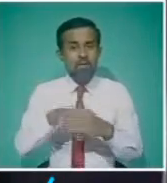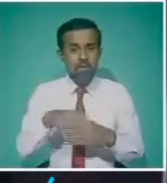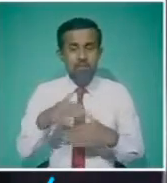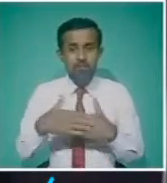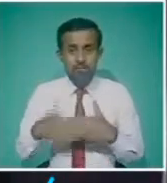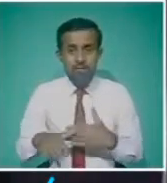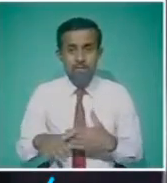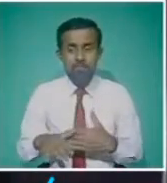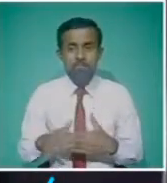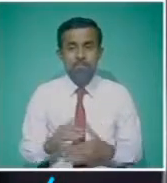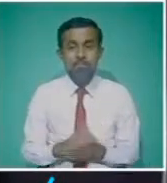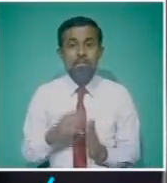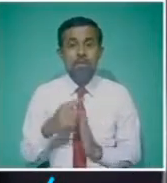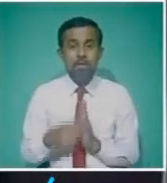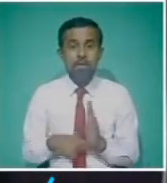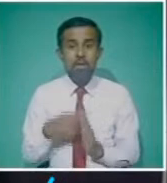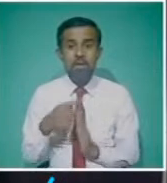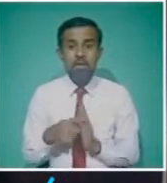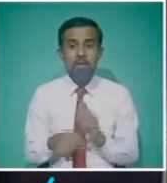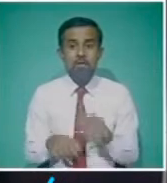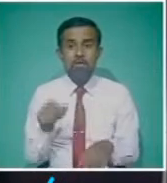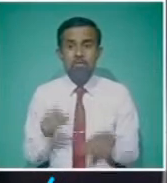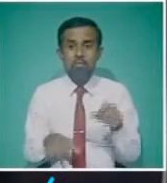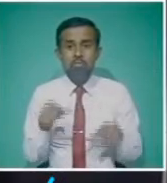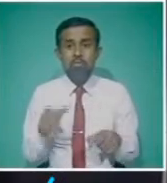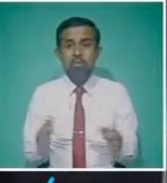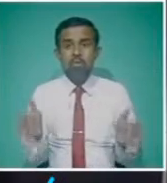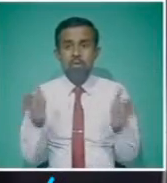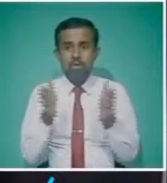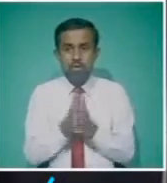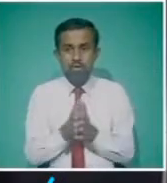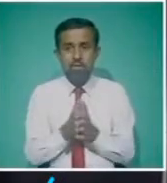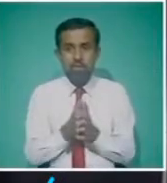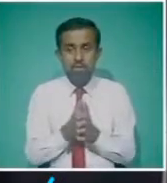with sympathy and kindness whenever our people were